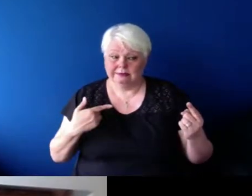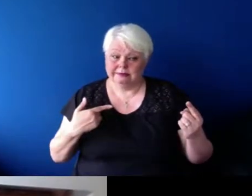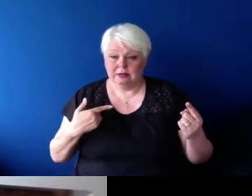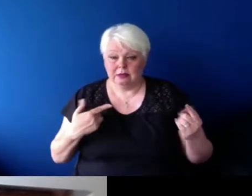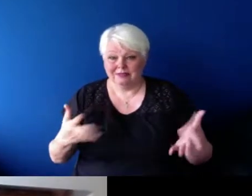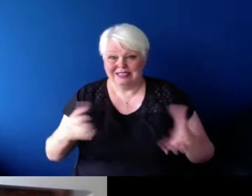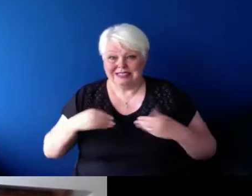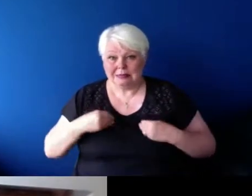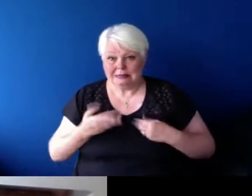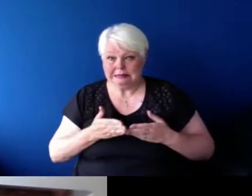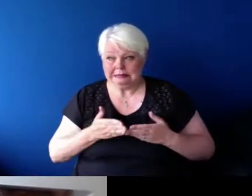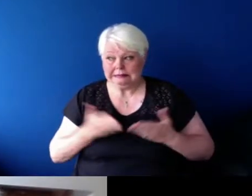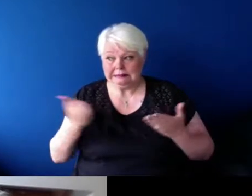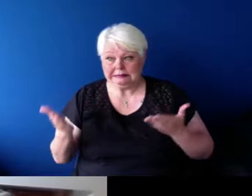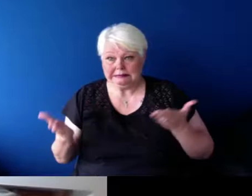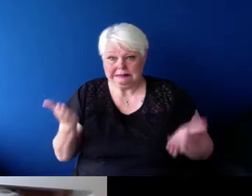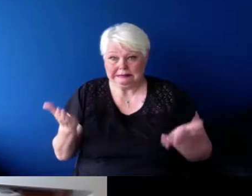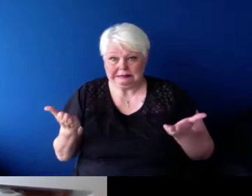contradiction for quite a long time.